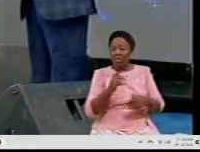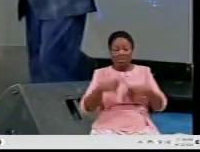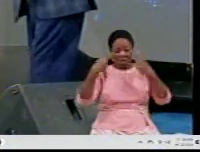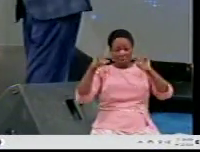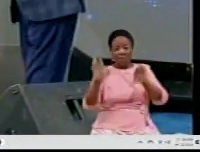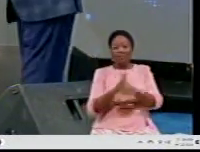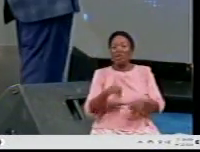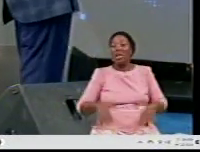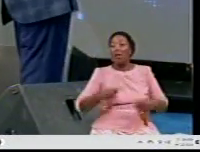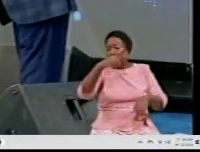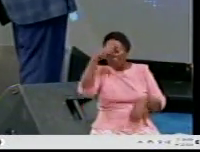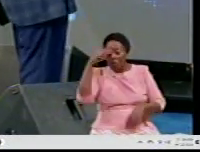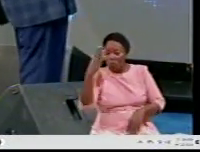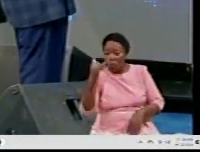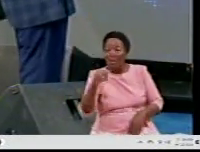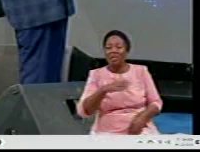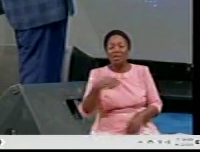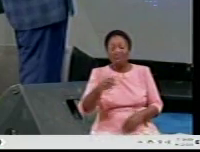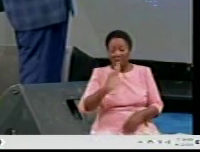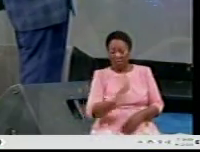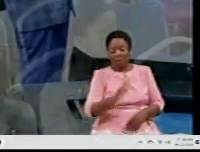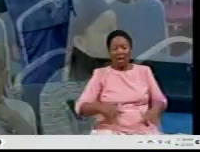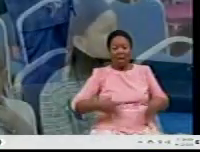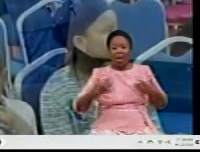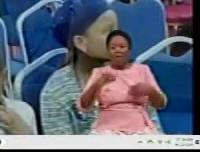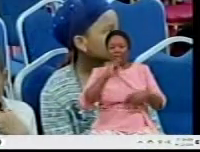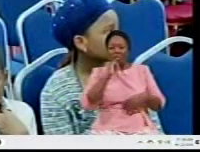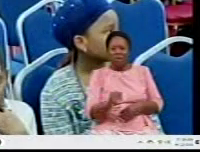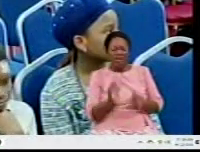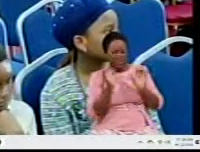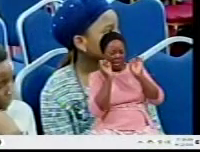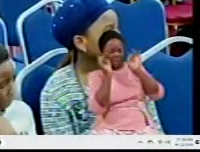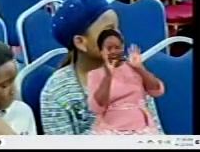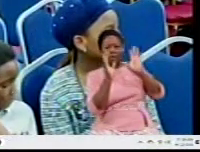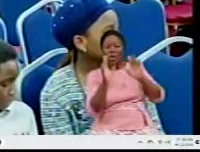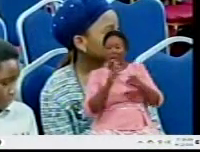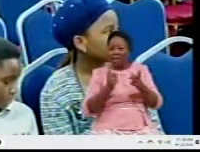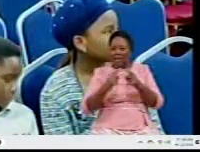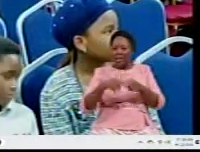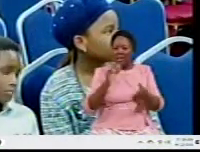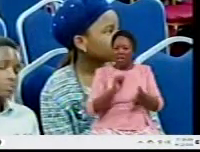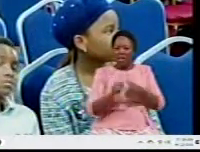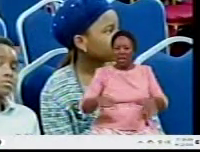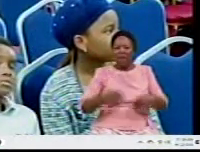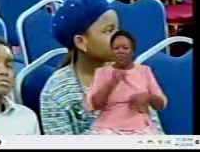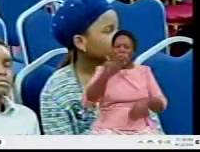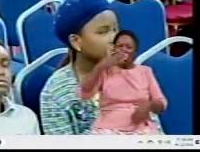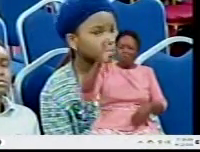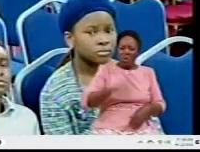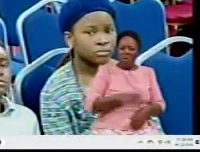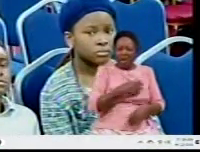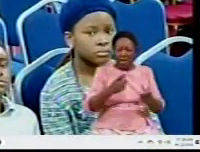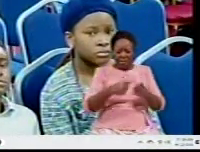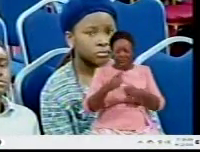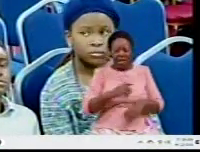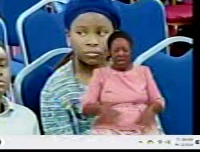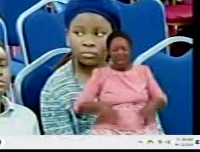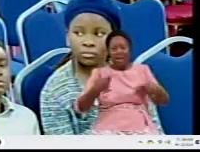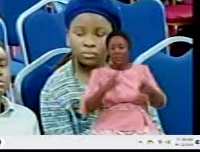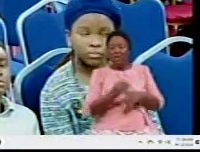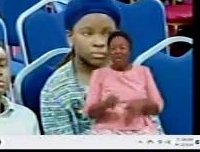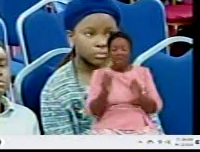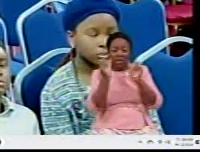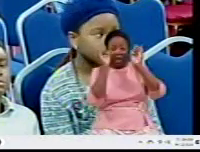because his life is a terrorizing life. His life is a terrible life.